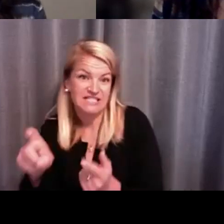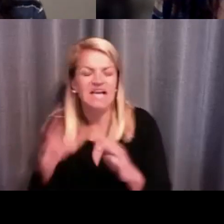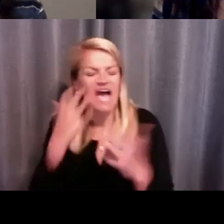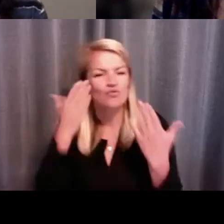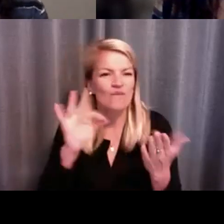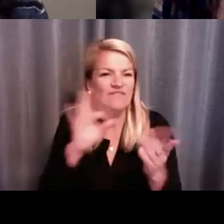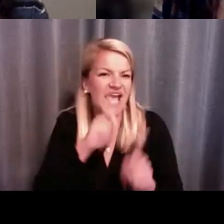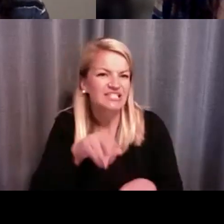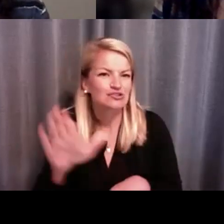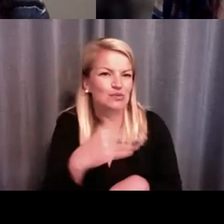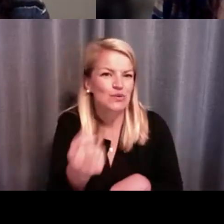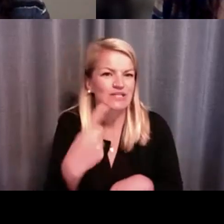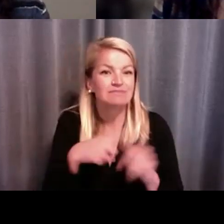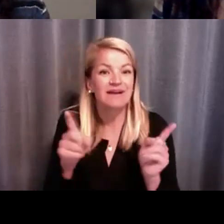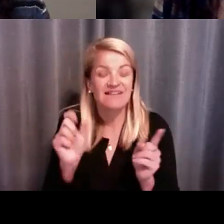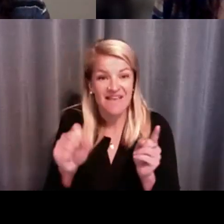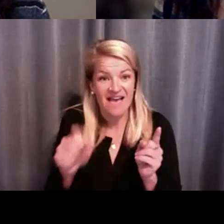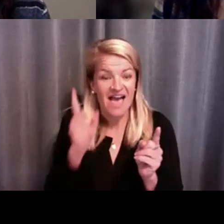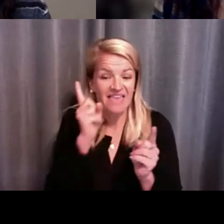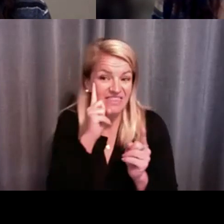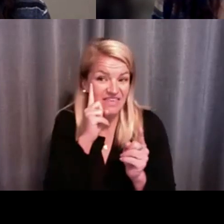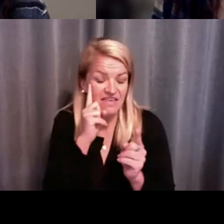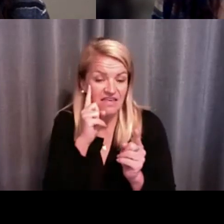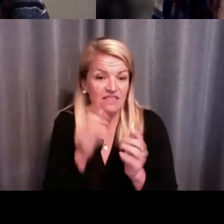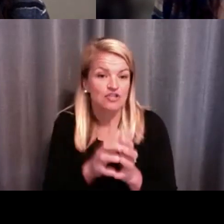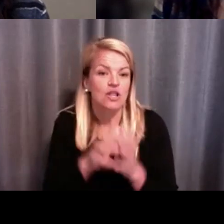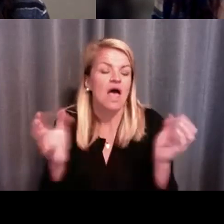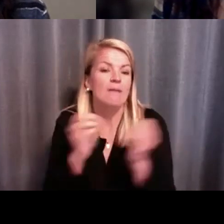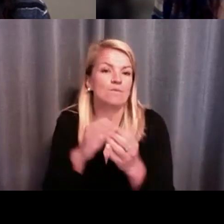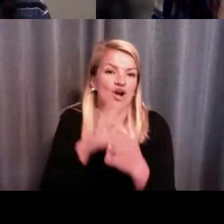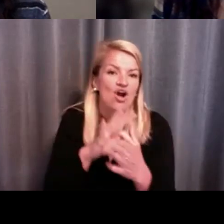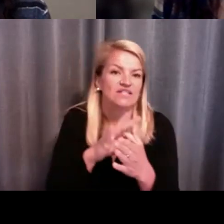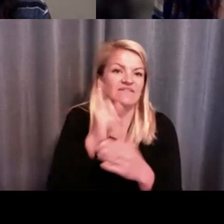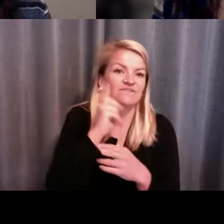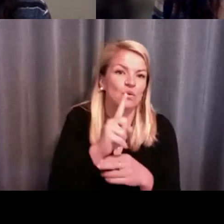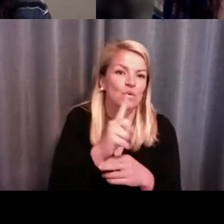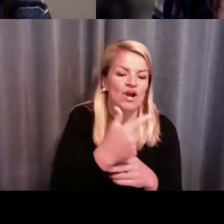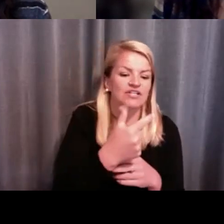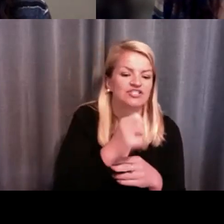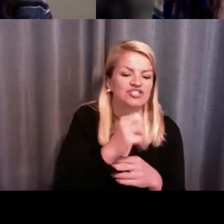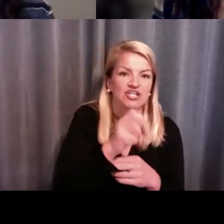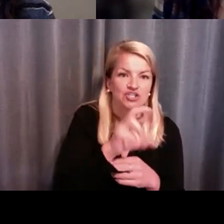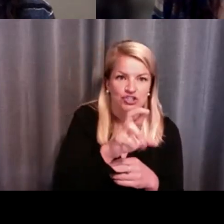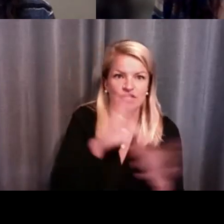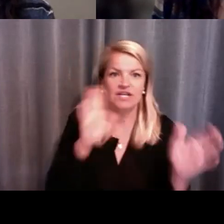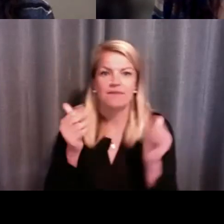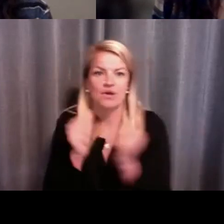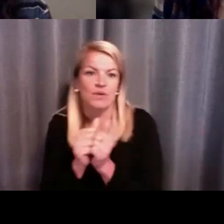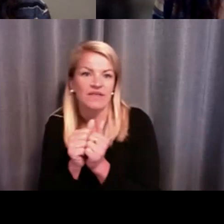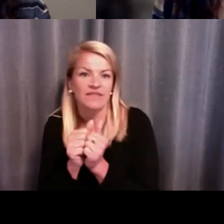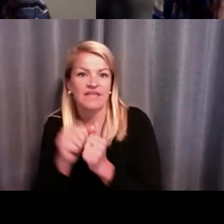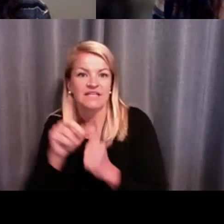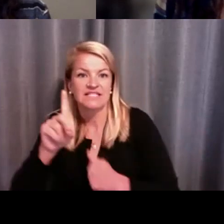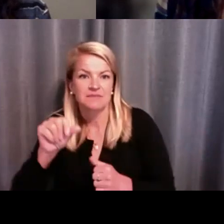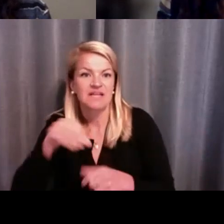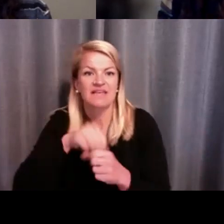but yeah, I think there's a lot more content for gender than for disability in the MS